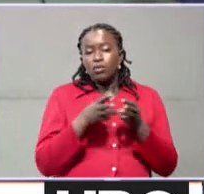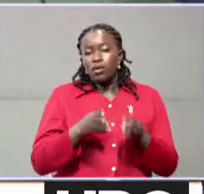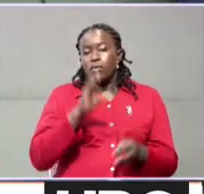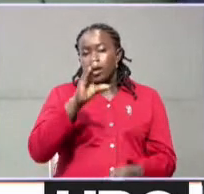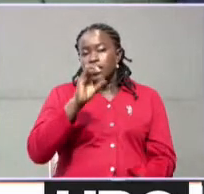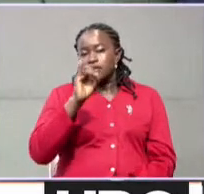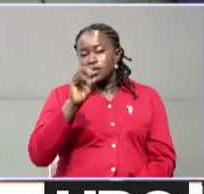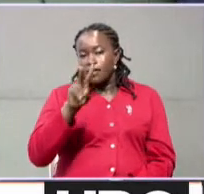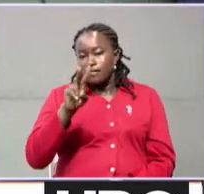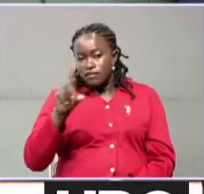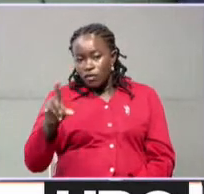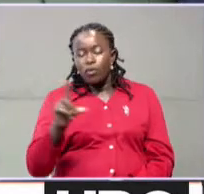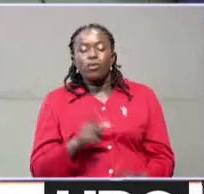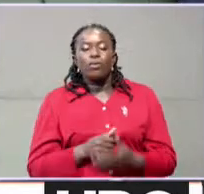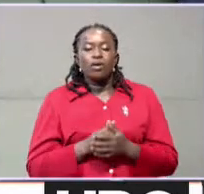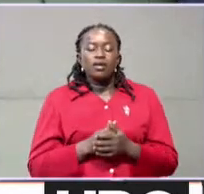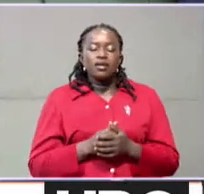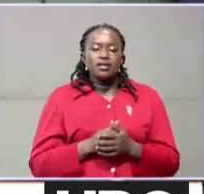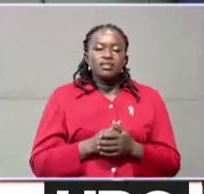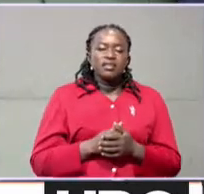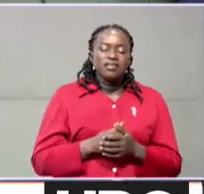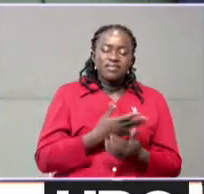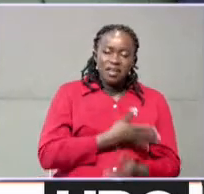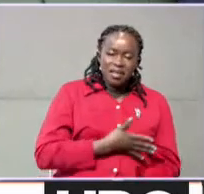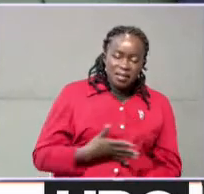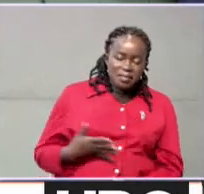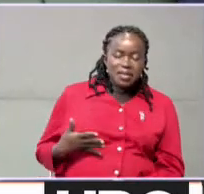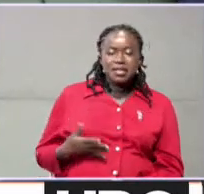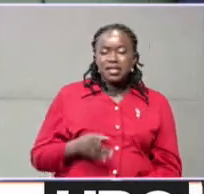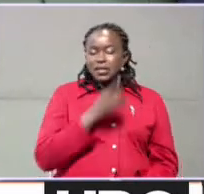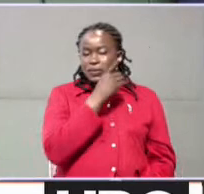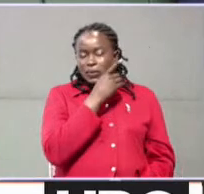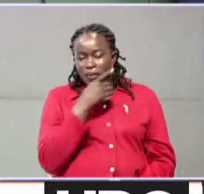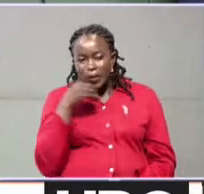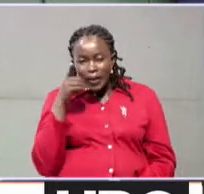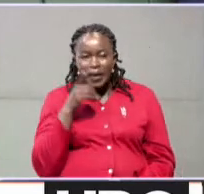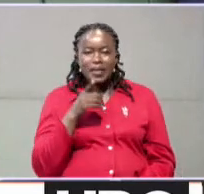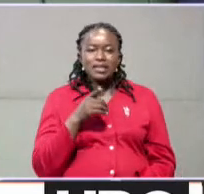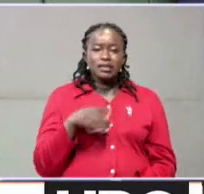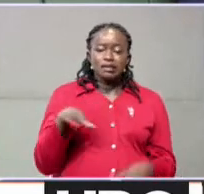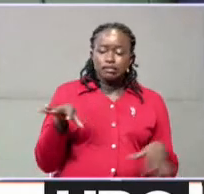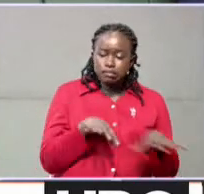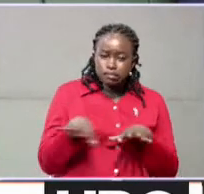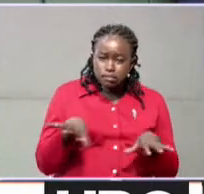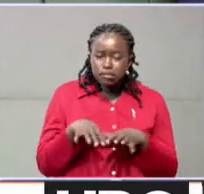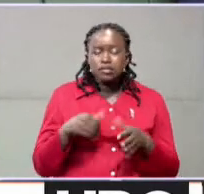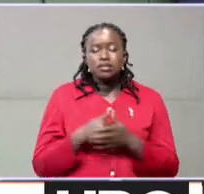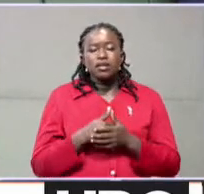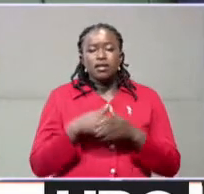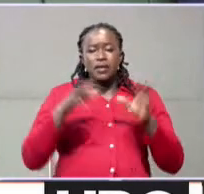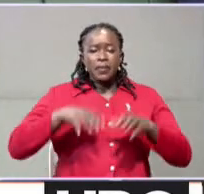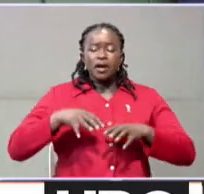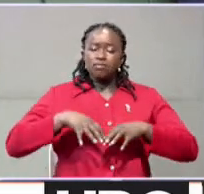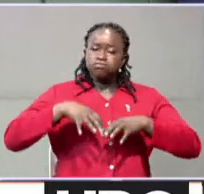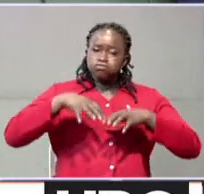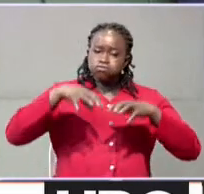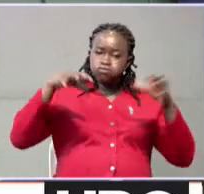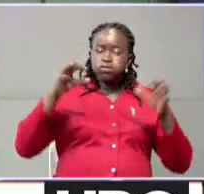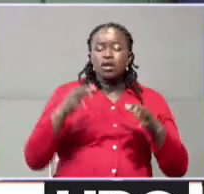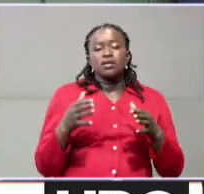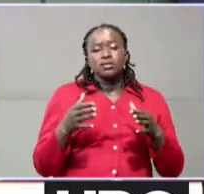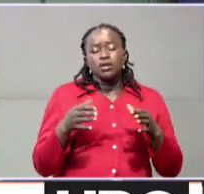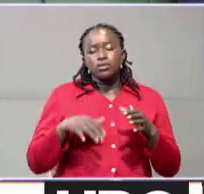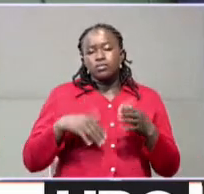strife famine drought earthquakes landslides flooding road